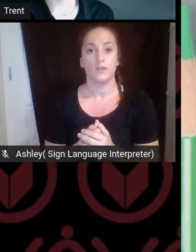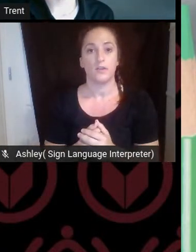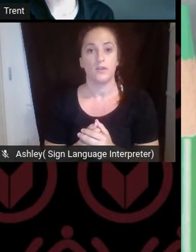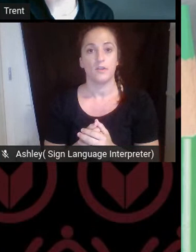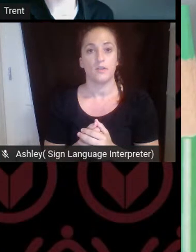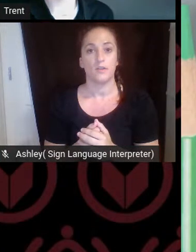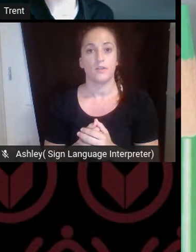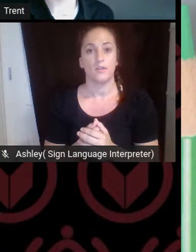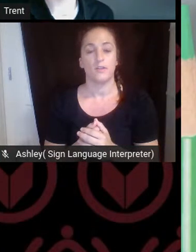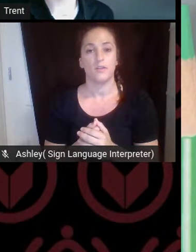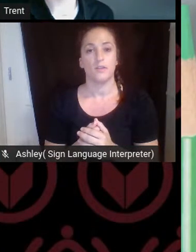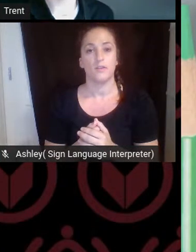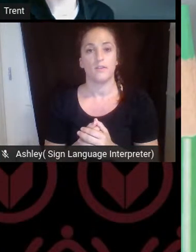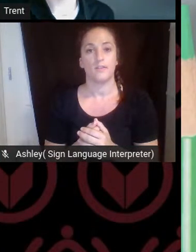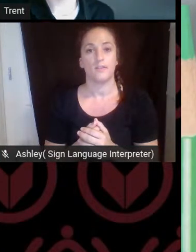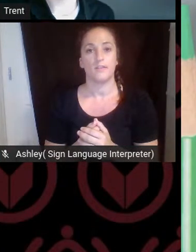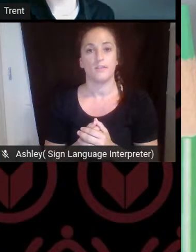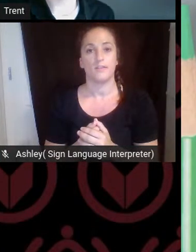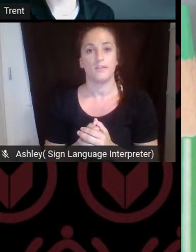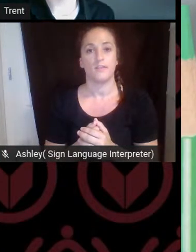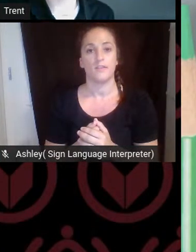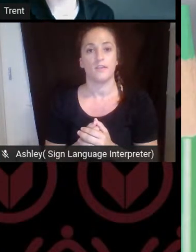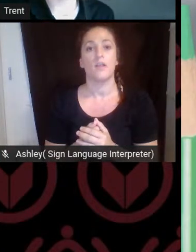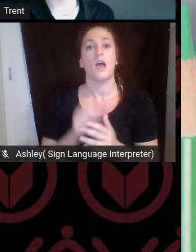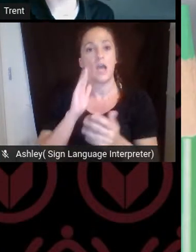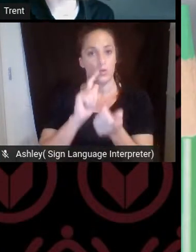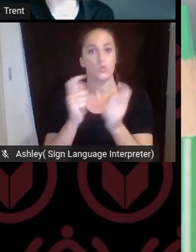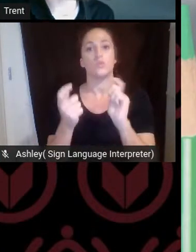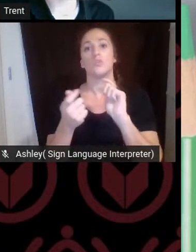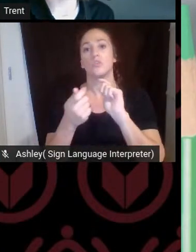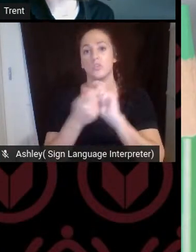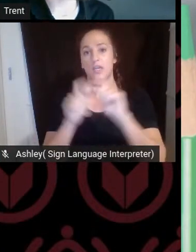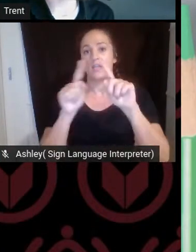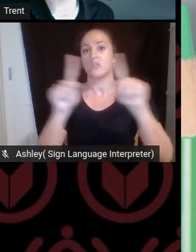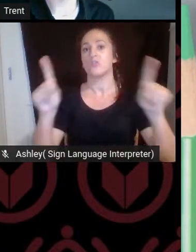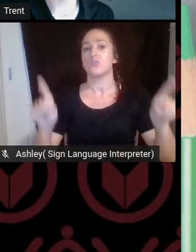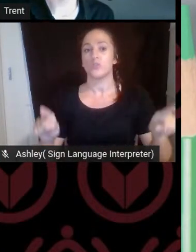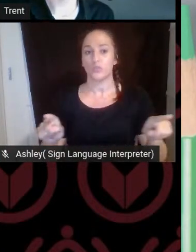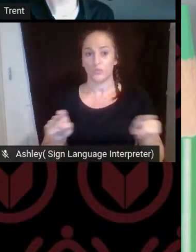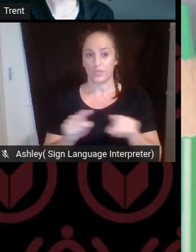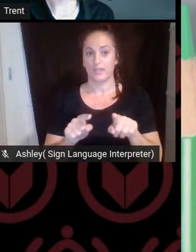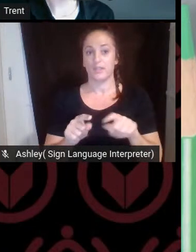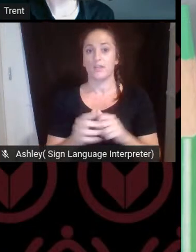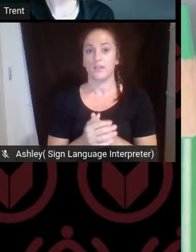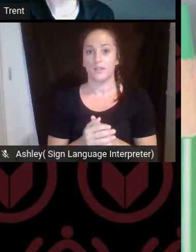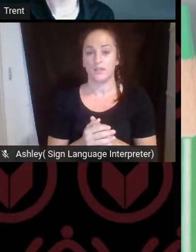And let's see here. I'm gonna change the screen that I'm sharing.